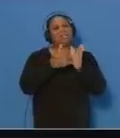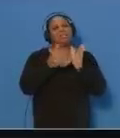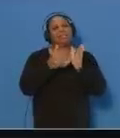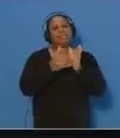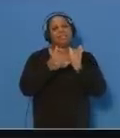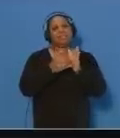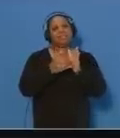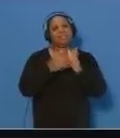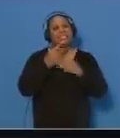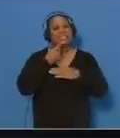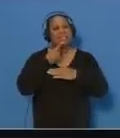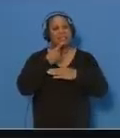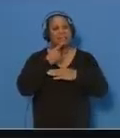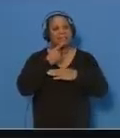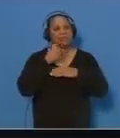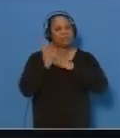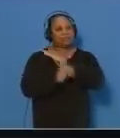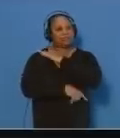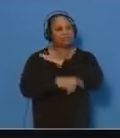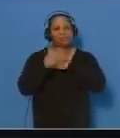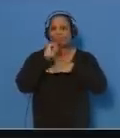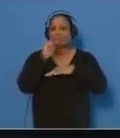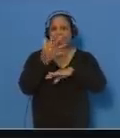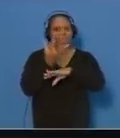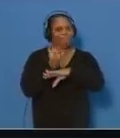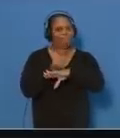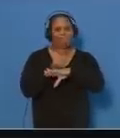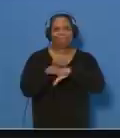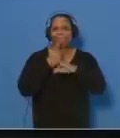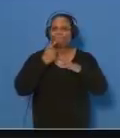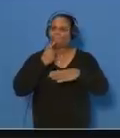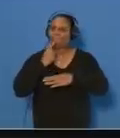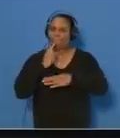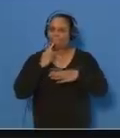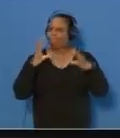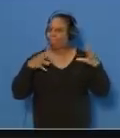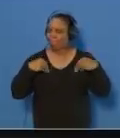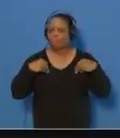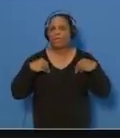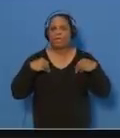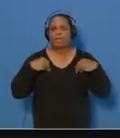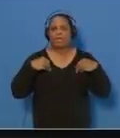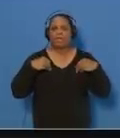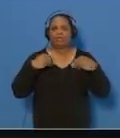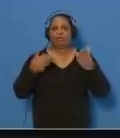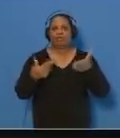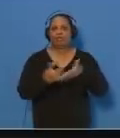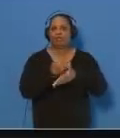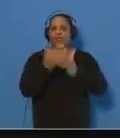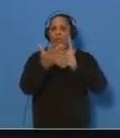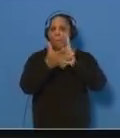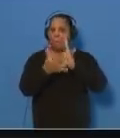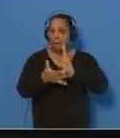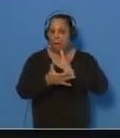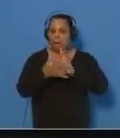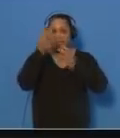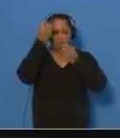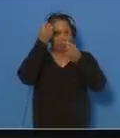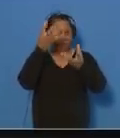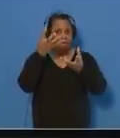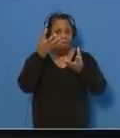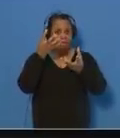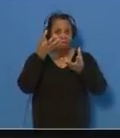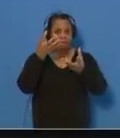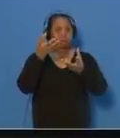serious ramifications of not taking the shelter-in-place orders seriously as a result of new modeling information which has come to